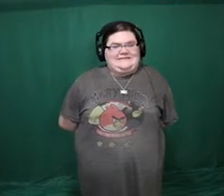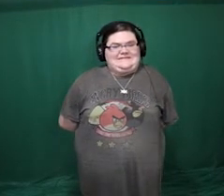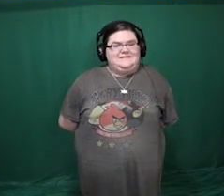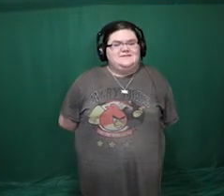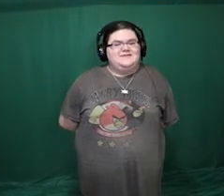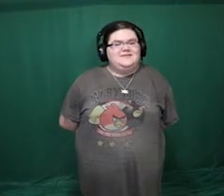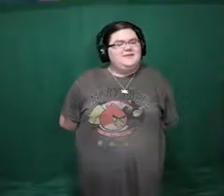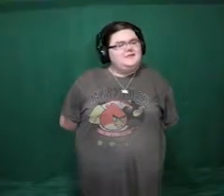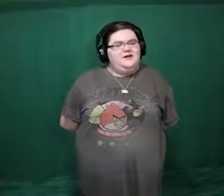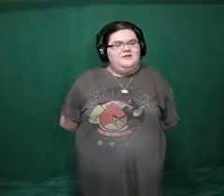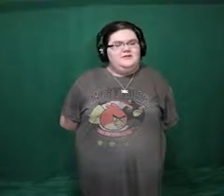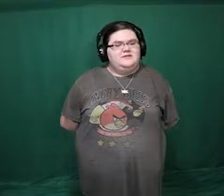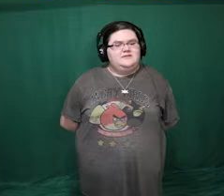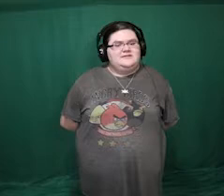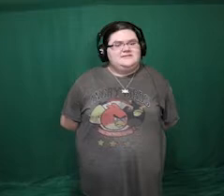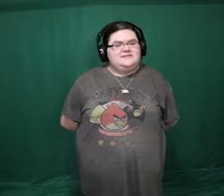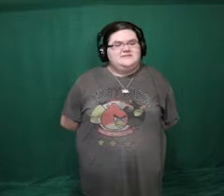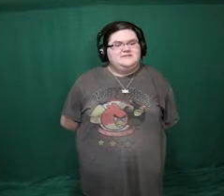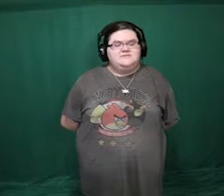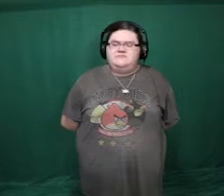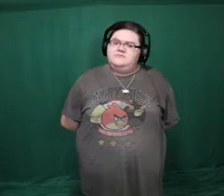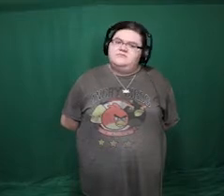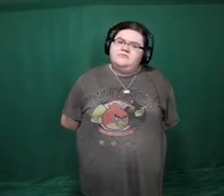mountain, I think. You think so?